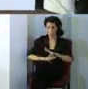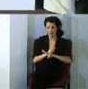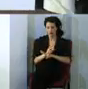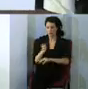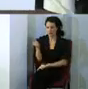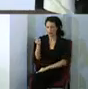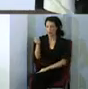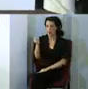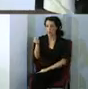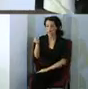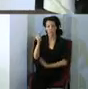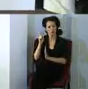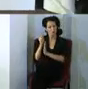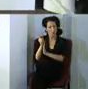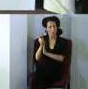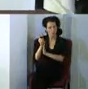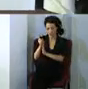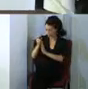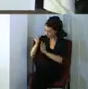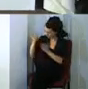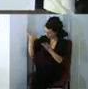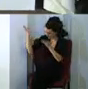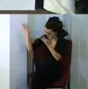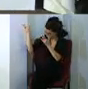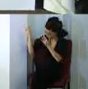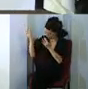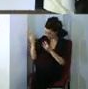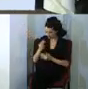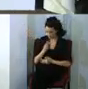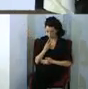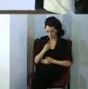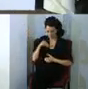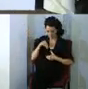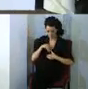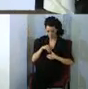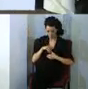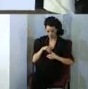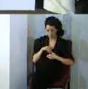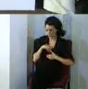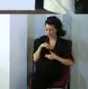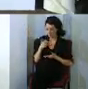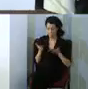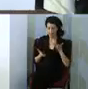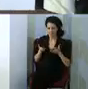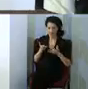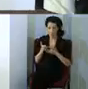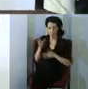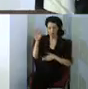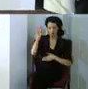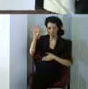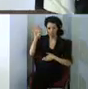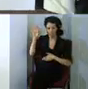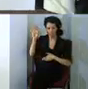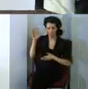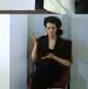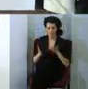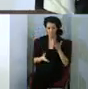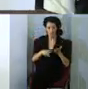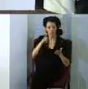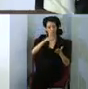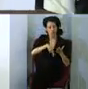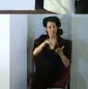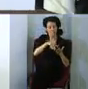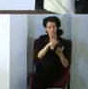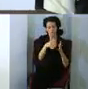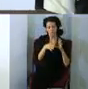for this moment just for you to speak to us in that still small voice. Perhaps it will be through this sermon. Perhaps it will be through a reading. Perhaps it will be